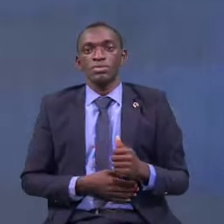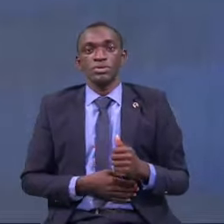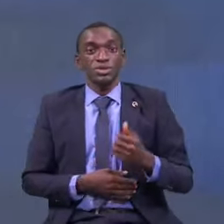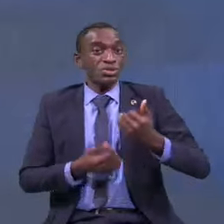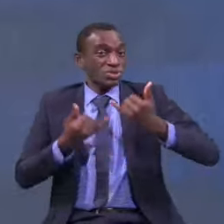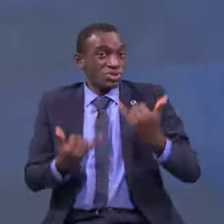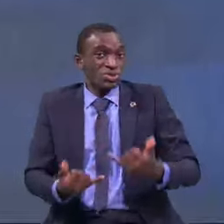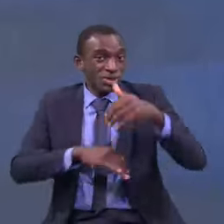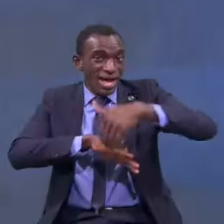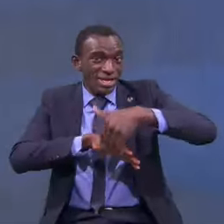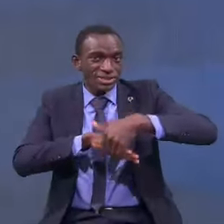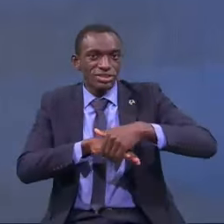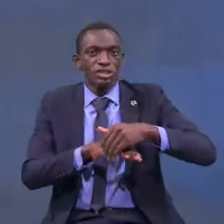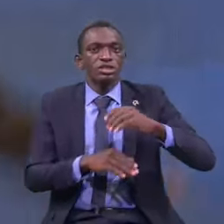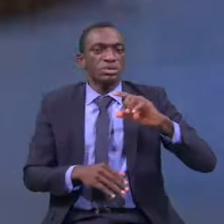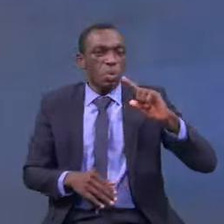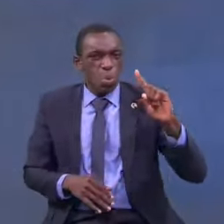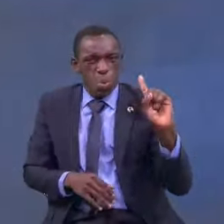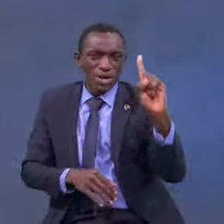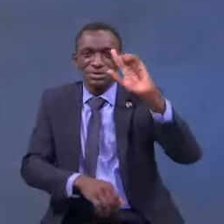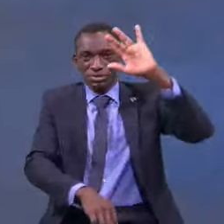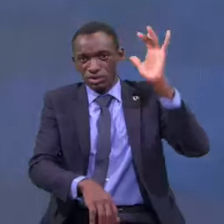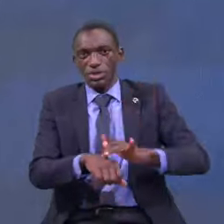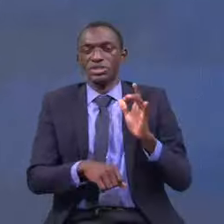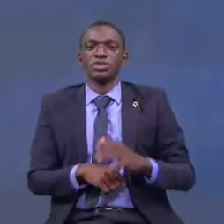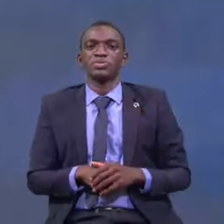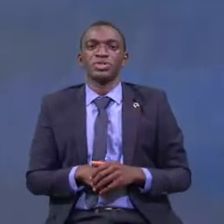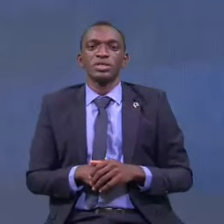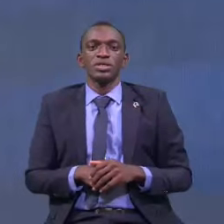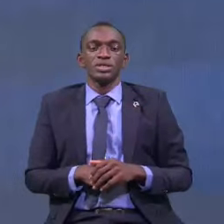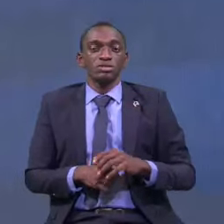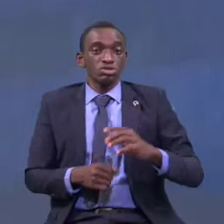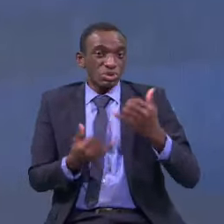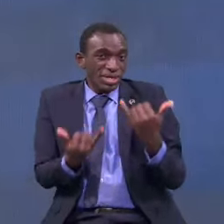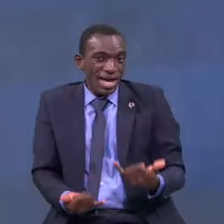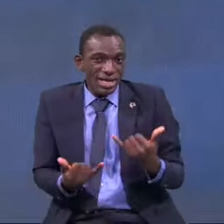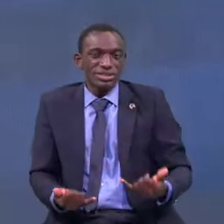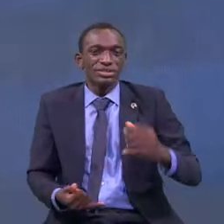Tonight, a single touch. Tonight, a second touch.